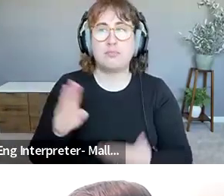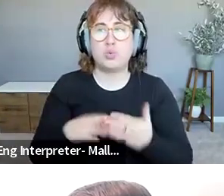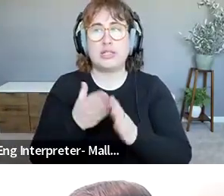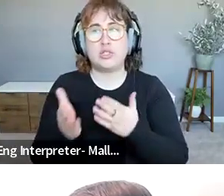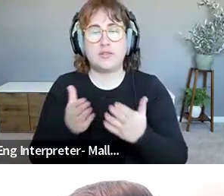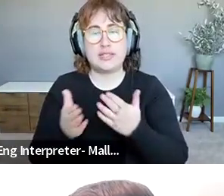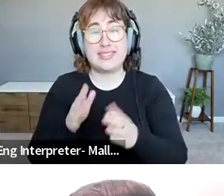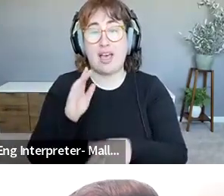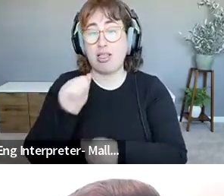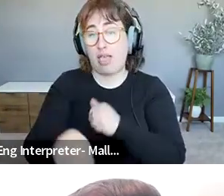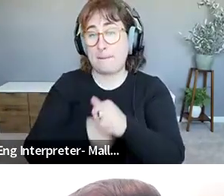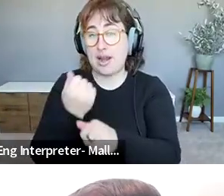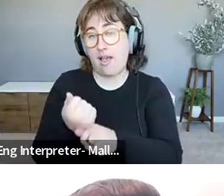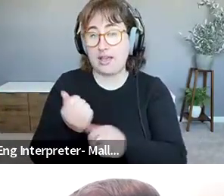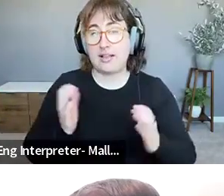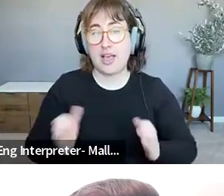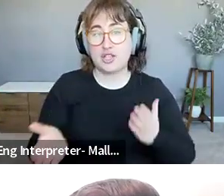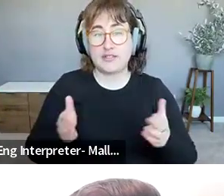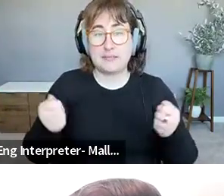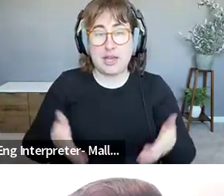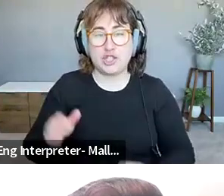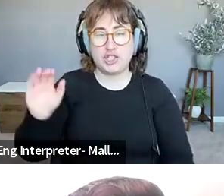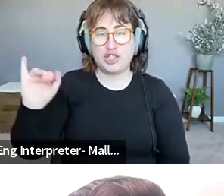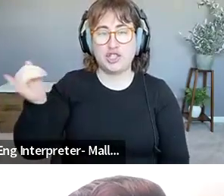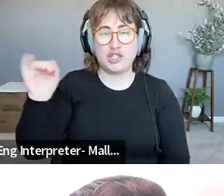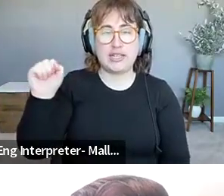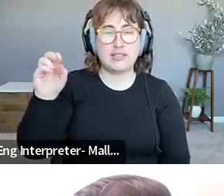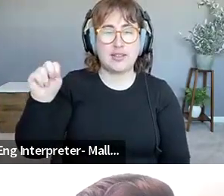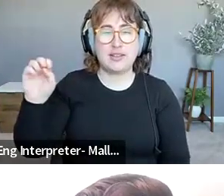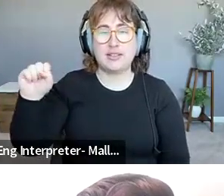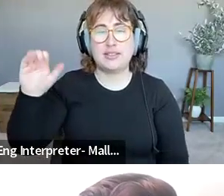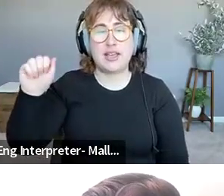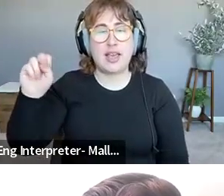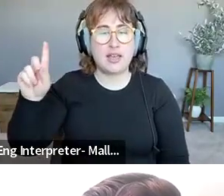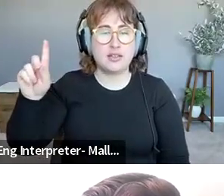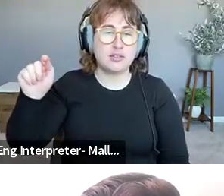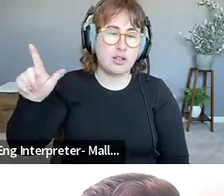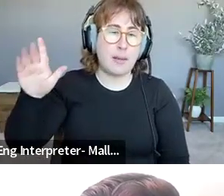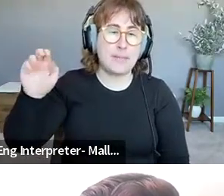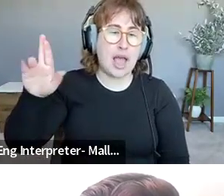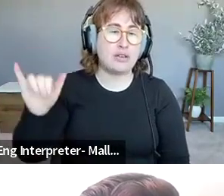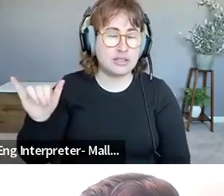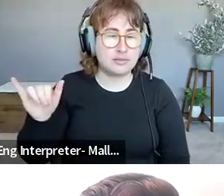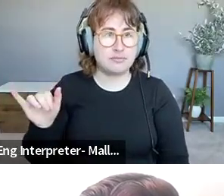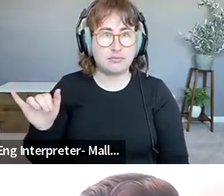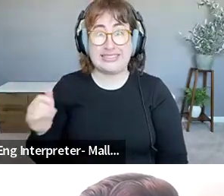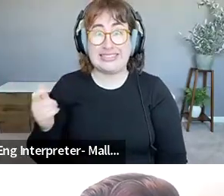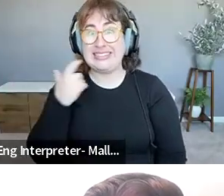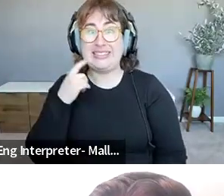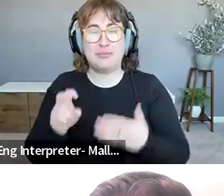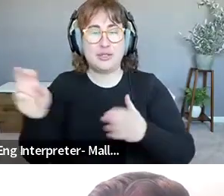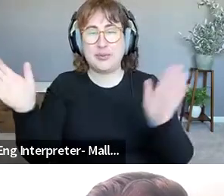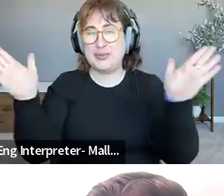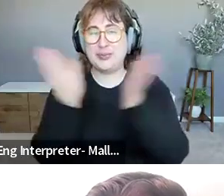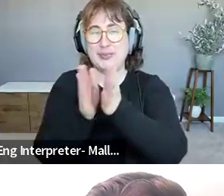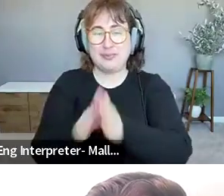Services alumni, Client Services Manager Jason Scantleberry on. Another promotion that we are all very